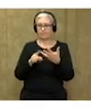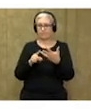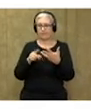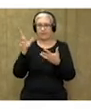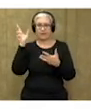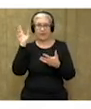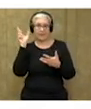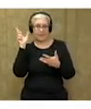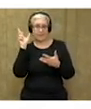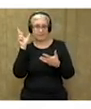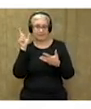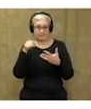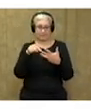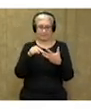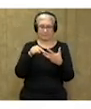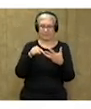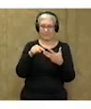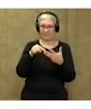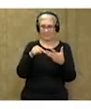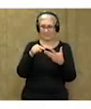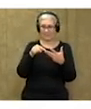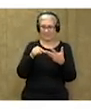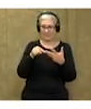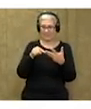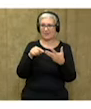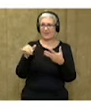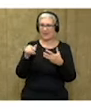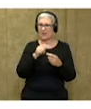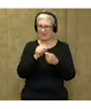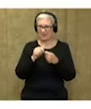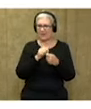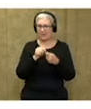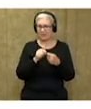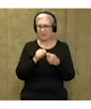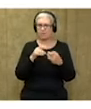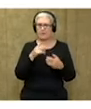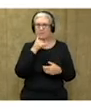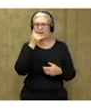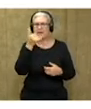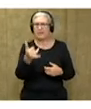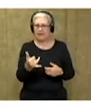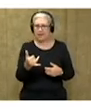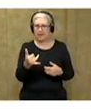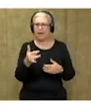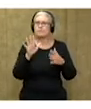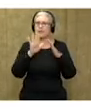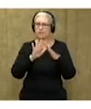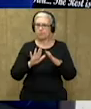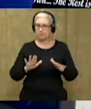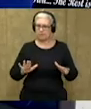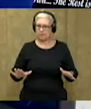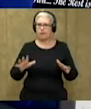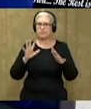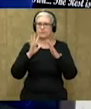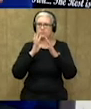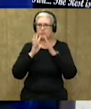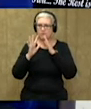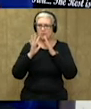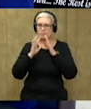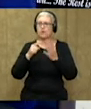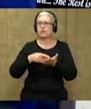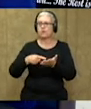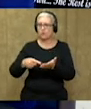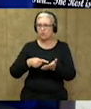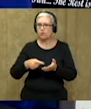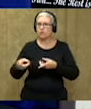way. Talking is being able to not scream at somebody about what you think or what you feel, but to be able to calmly